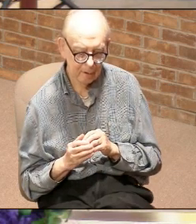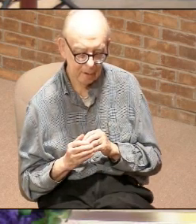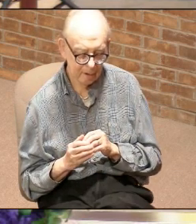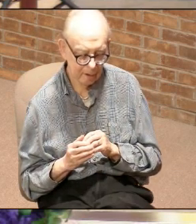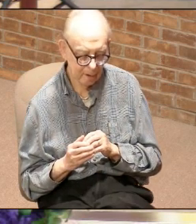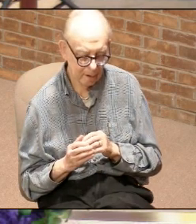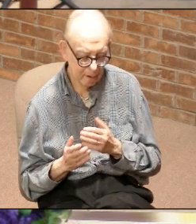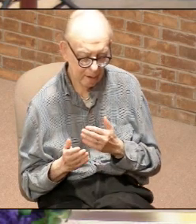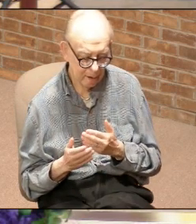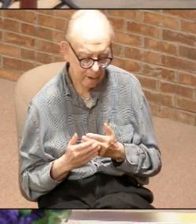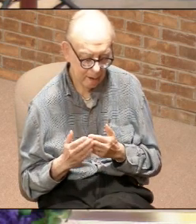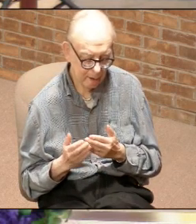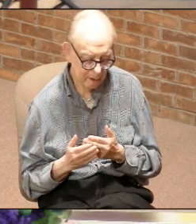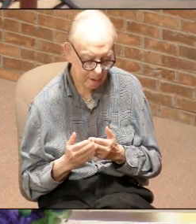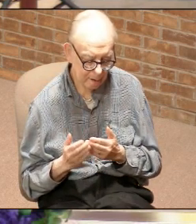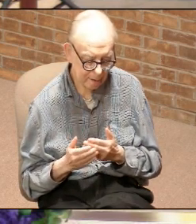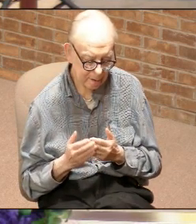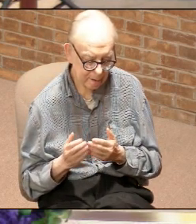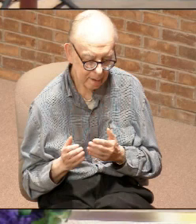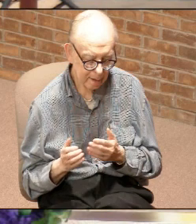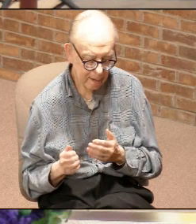just like it's an animation